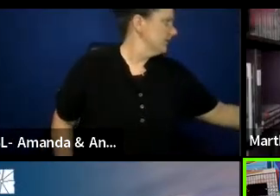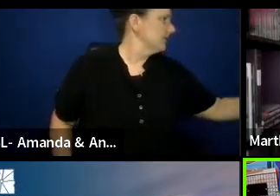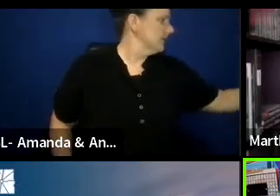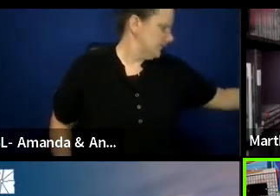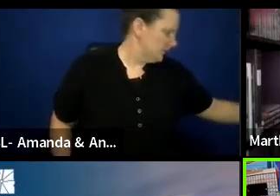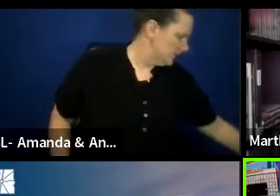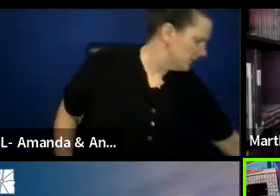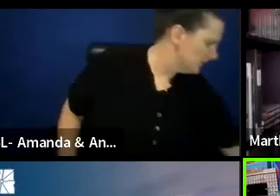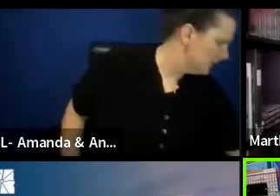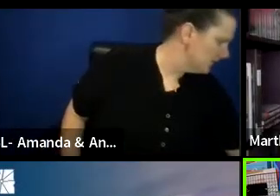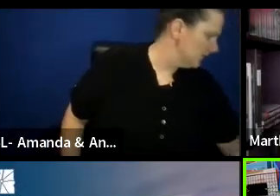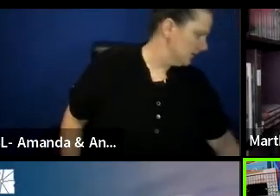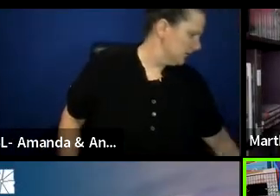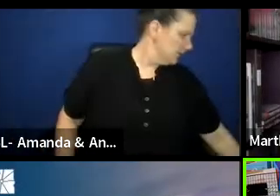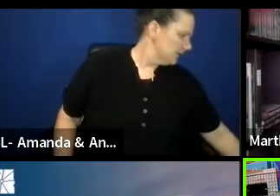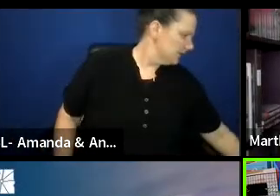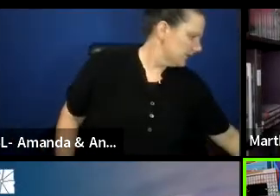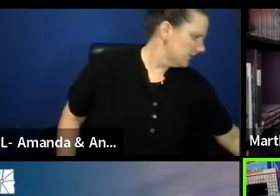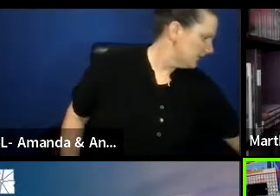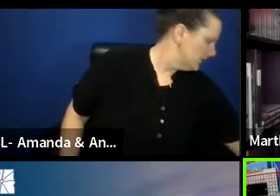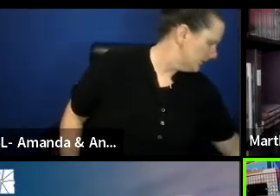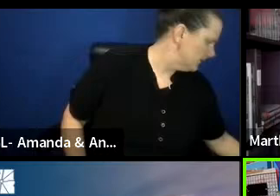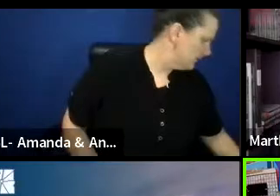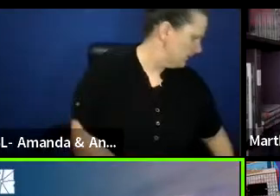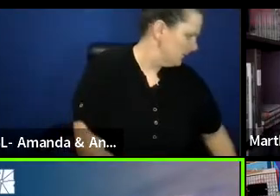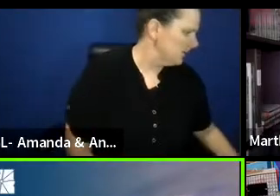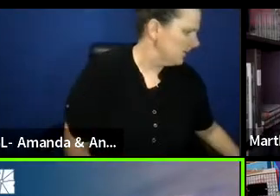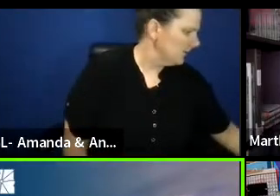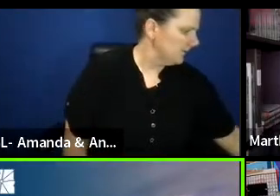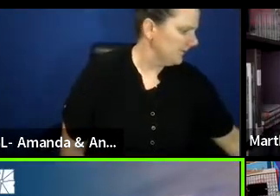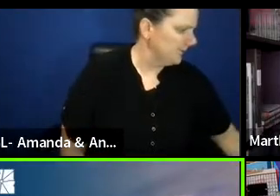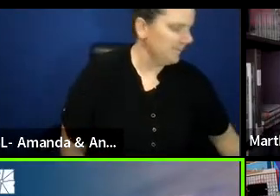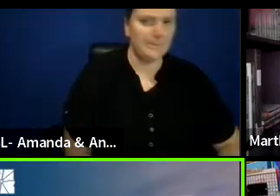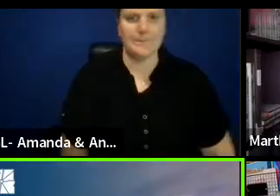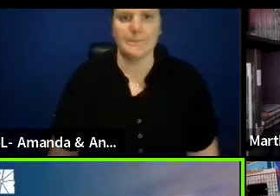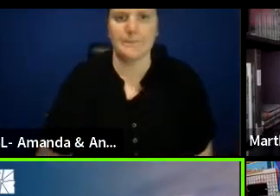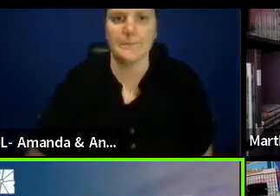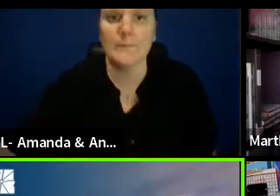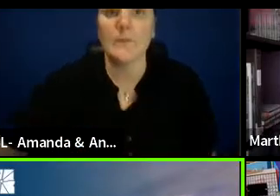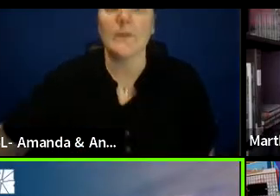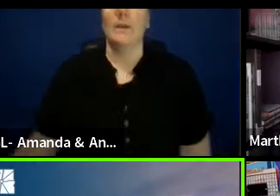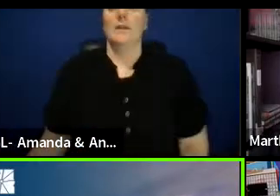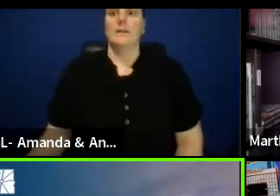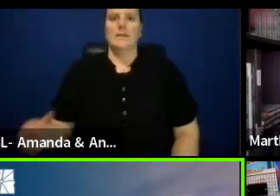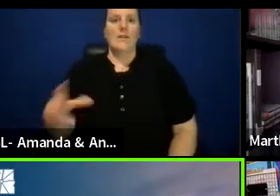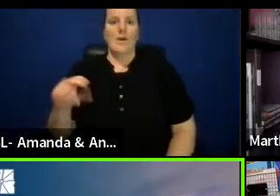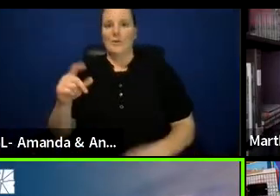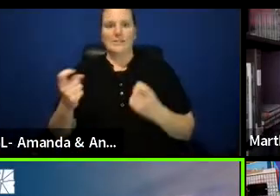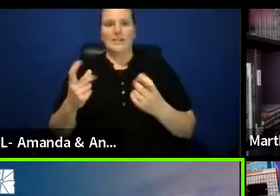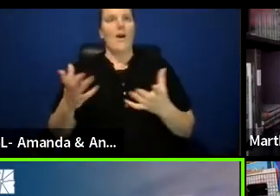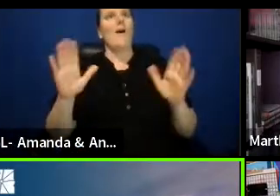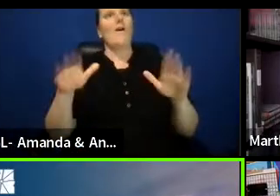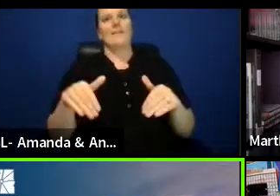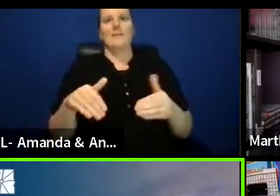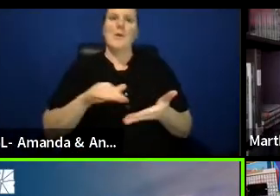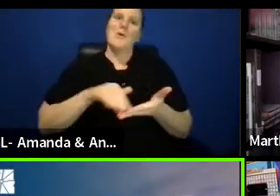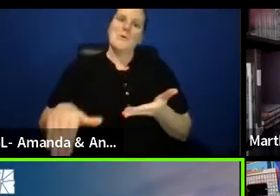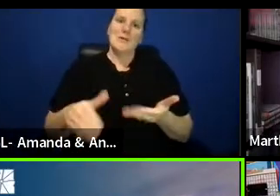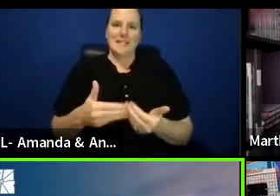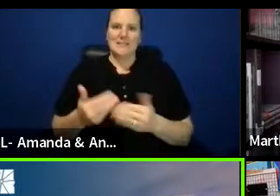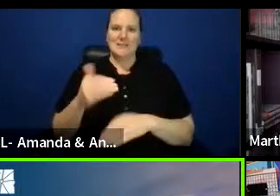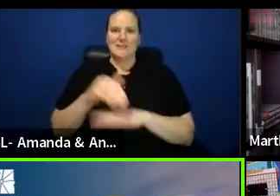Doesn't look like there's any questions. You're letting me off easy tonight. Okay. You know where I am.